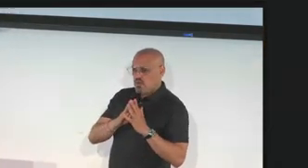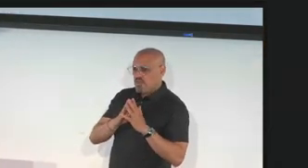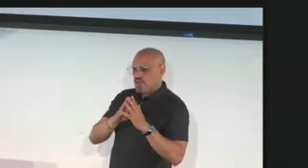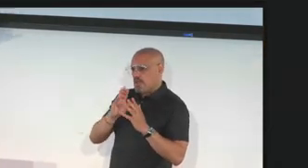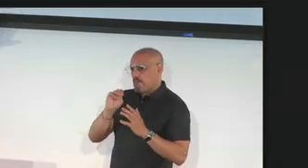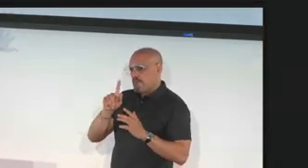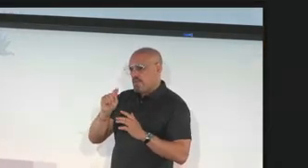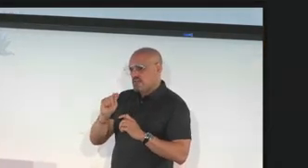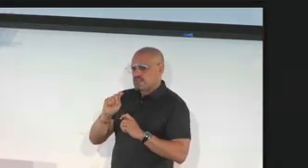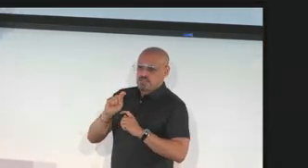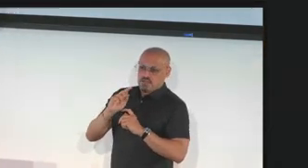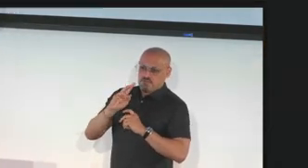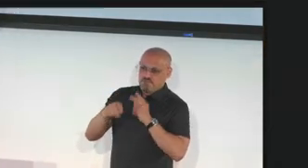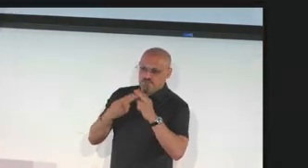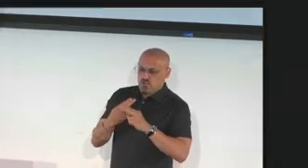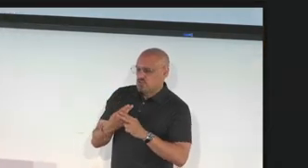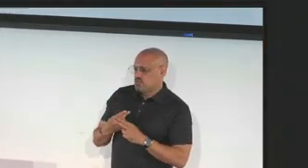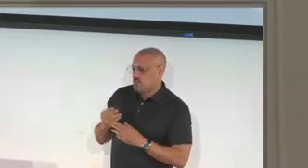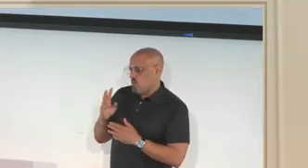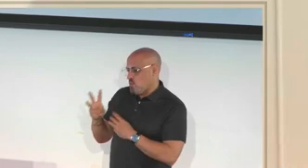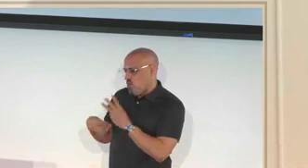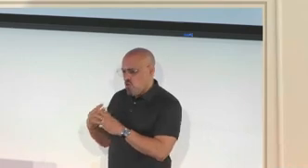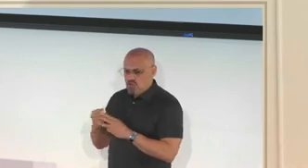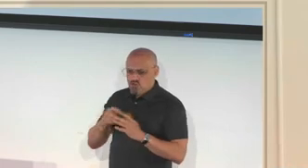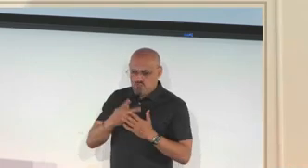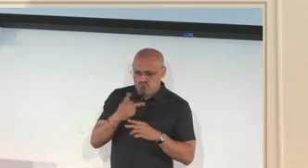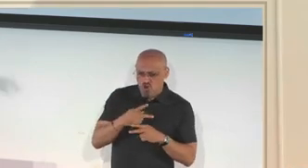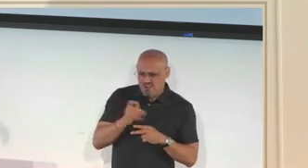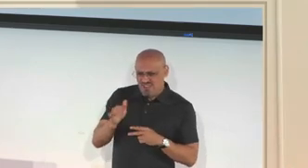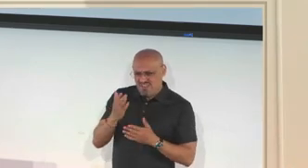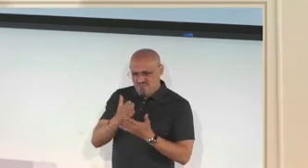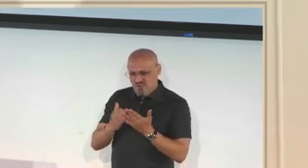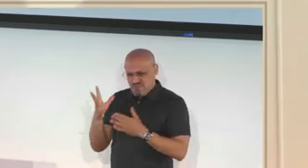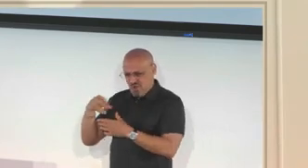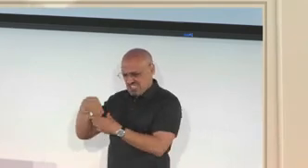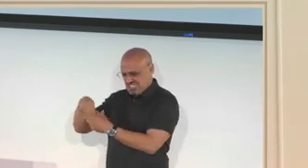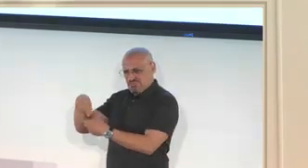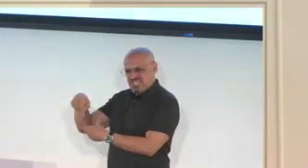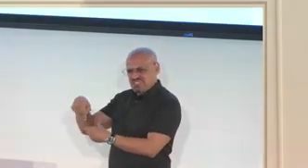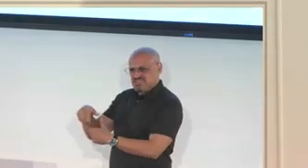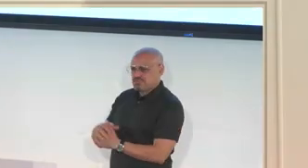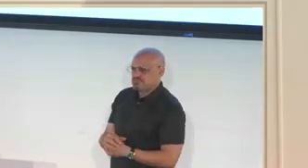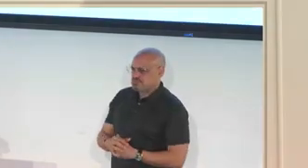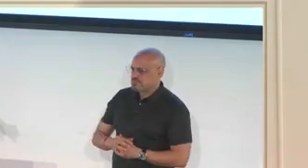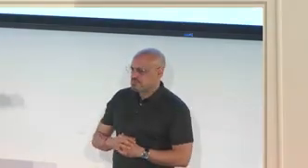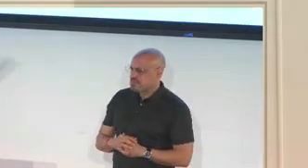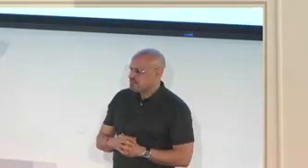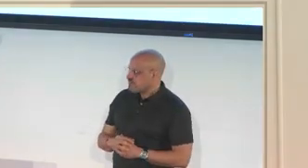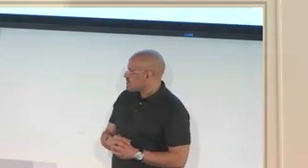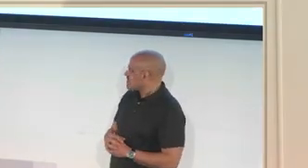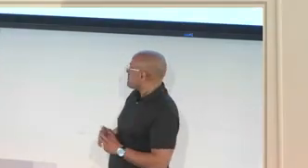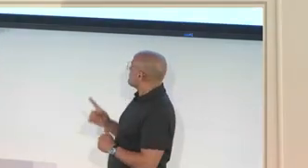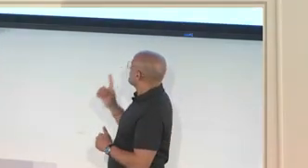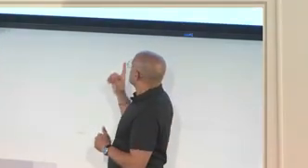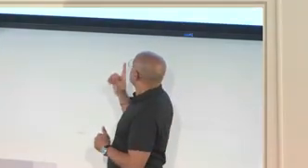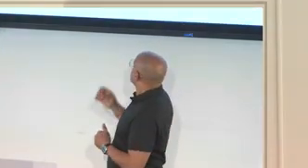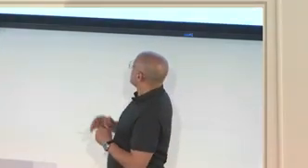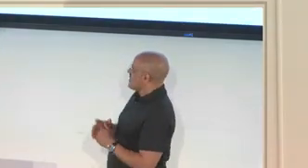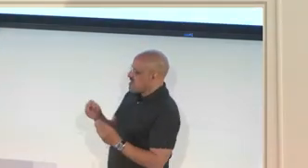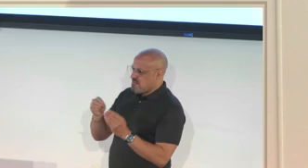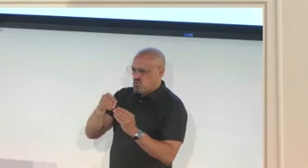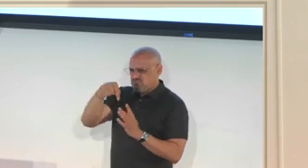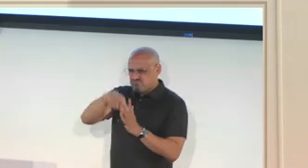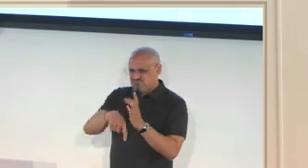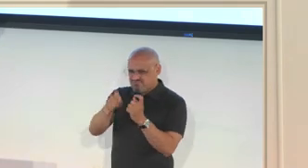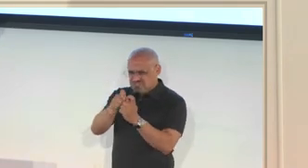metaverse products, is this aspect of participation. I've got this described in a bit more detail here, but